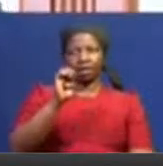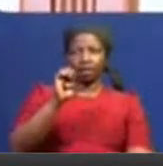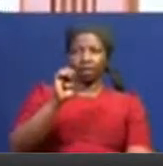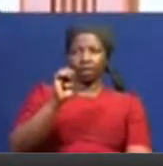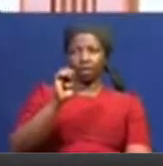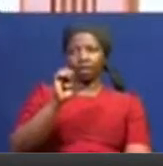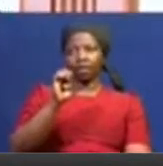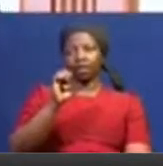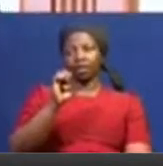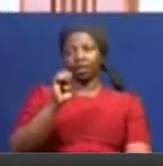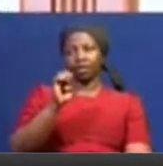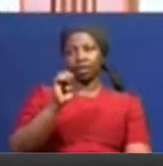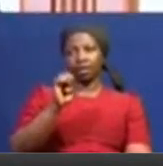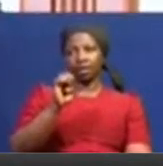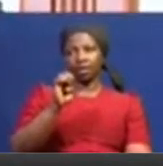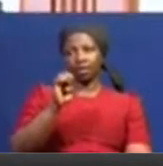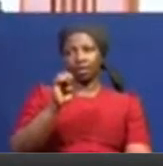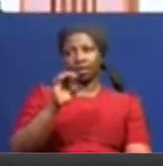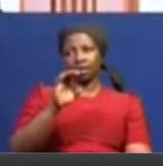The first one